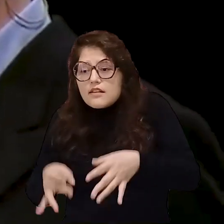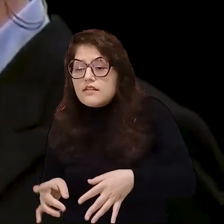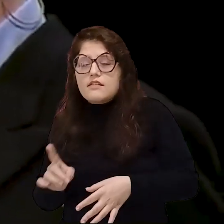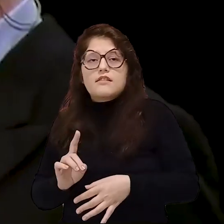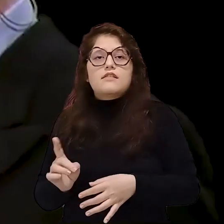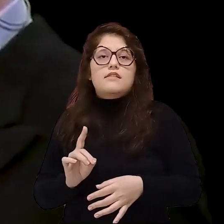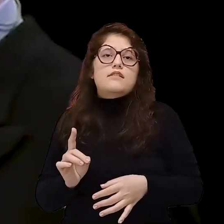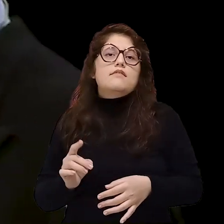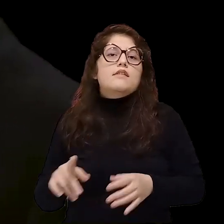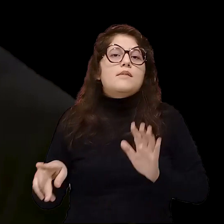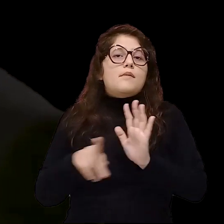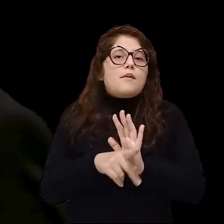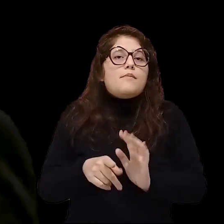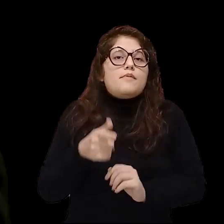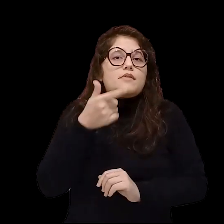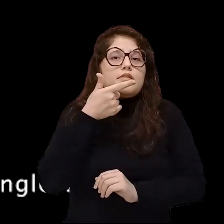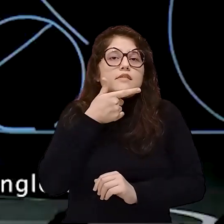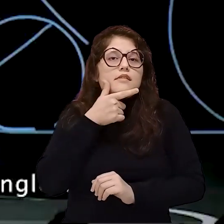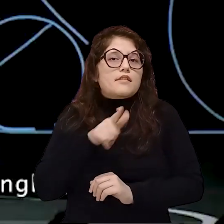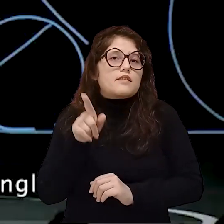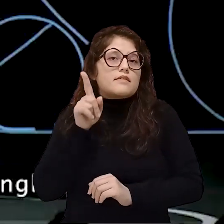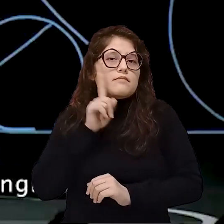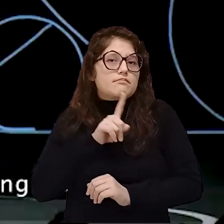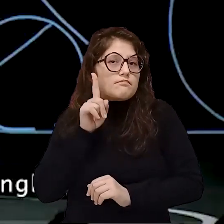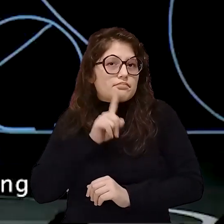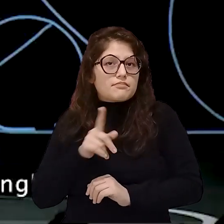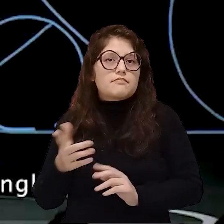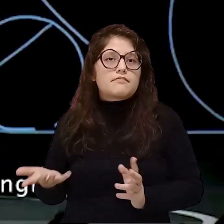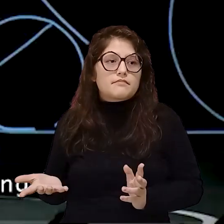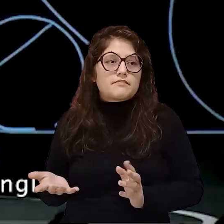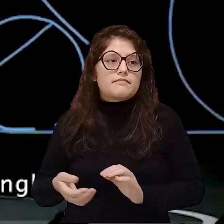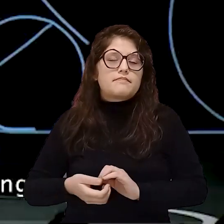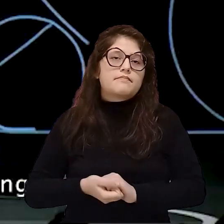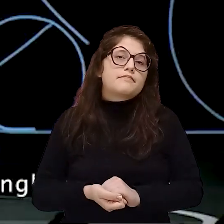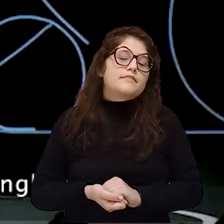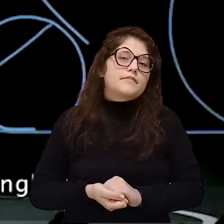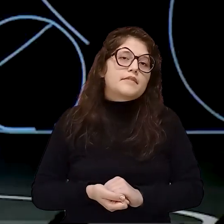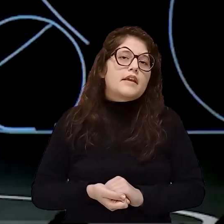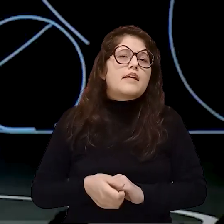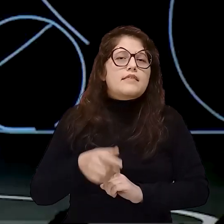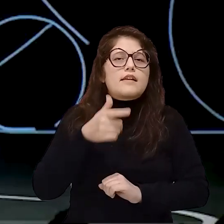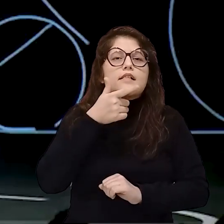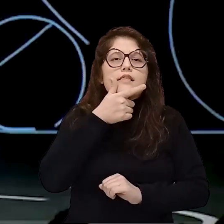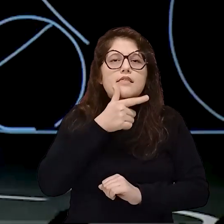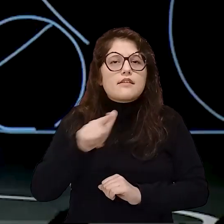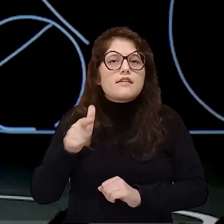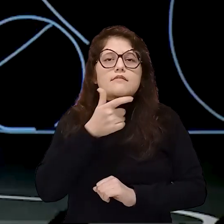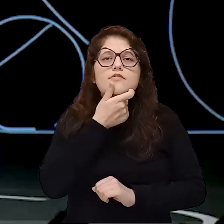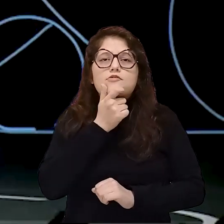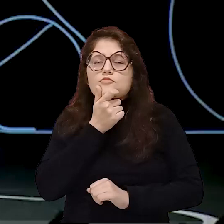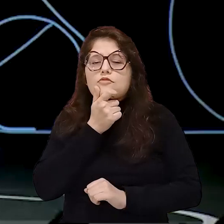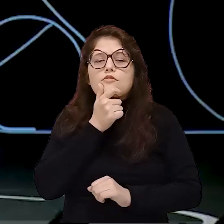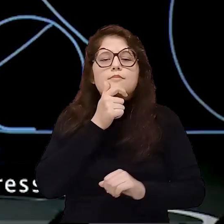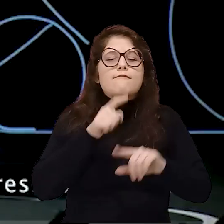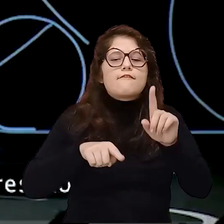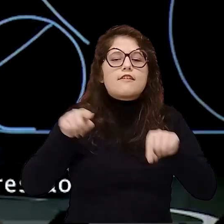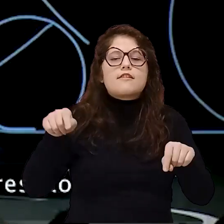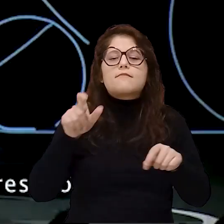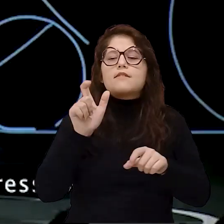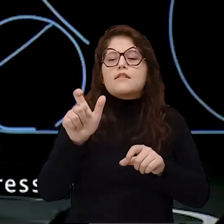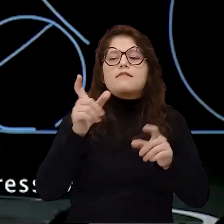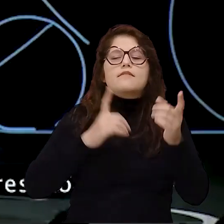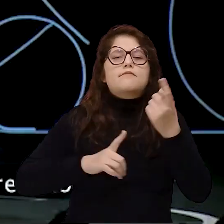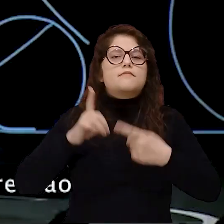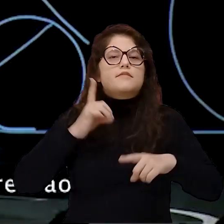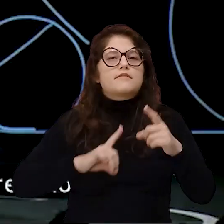up. Think it through. It's a strange poverty of the English language, and indeed of many other languages, that we use